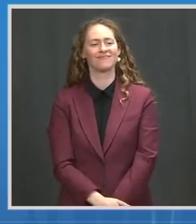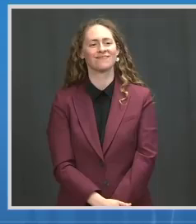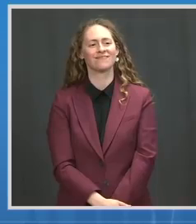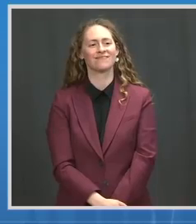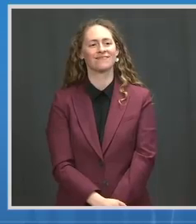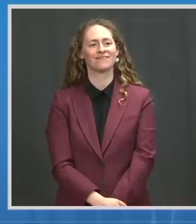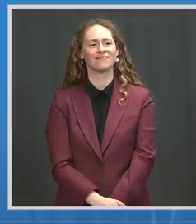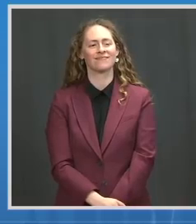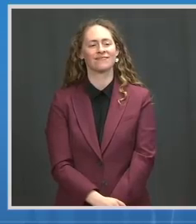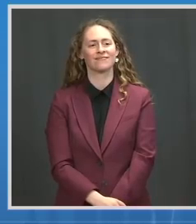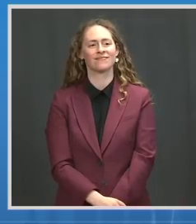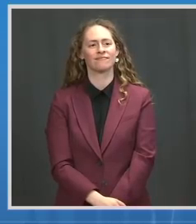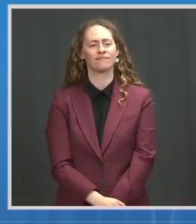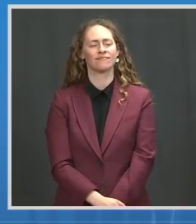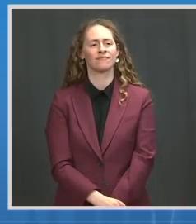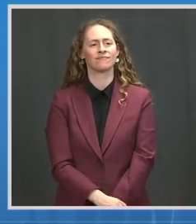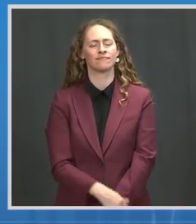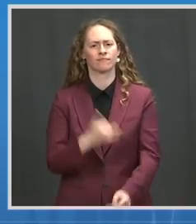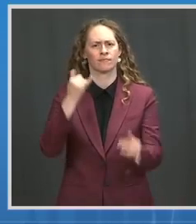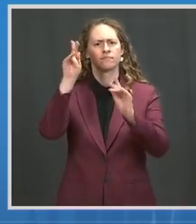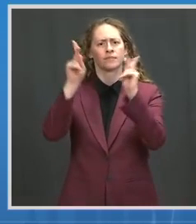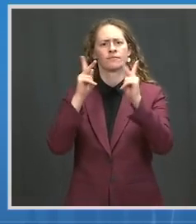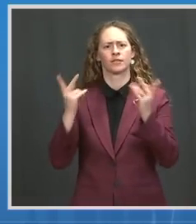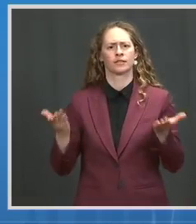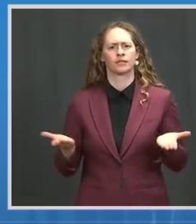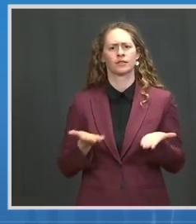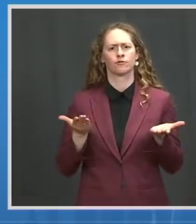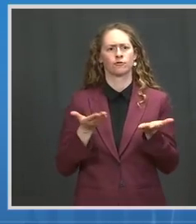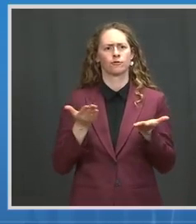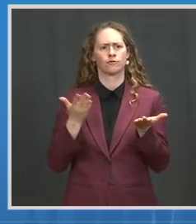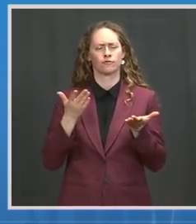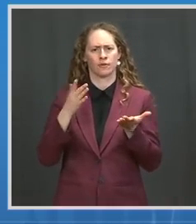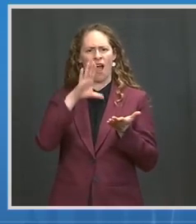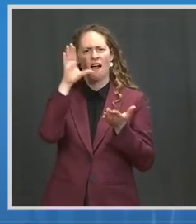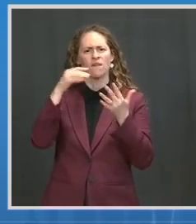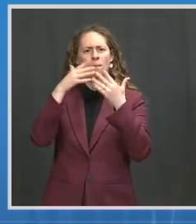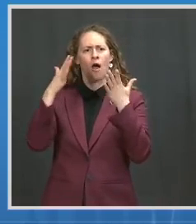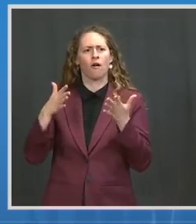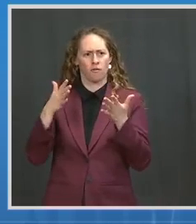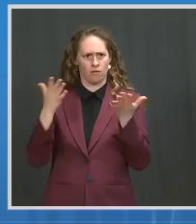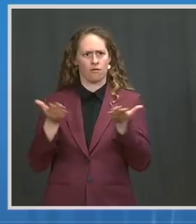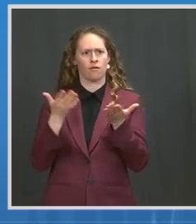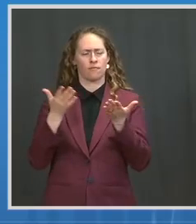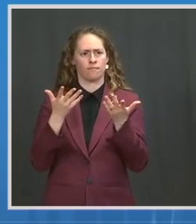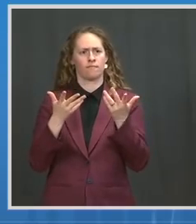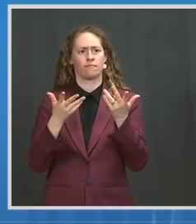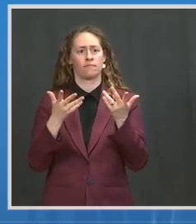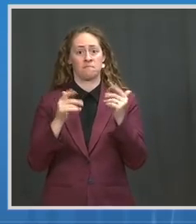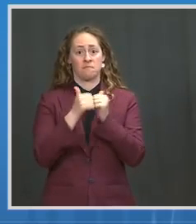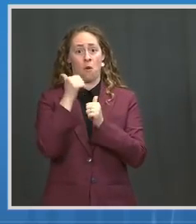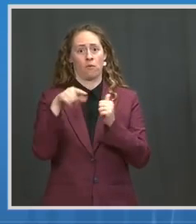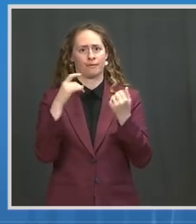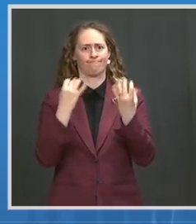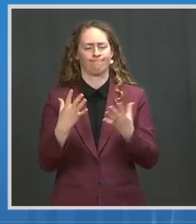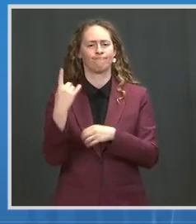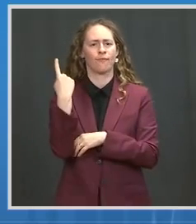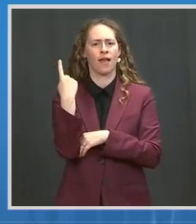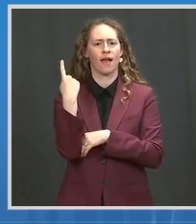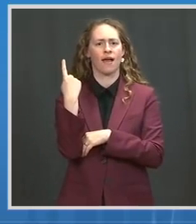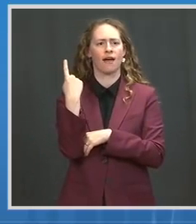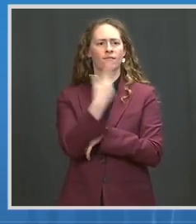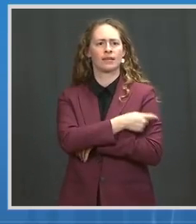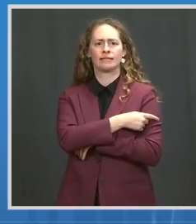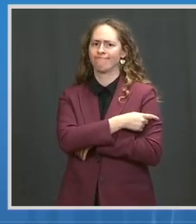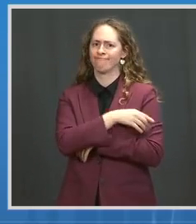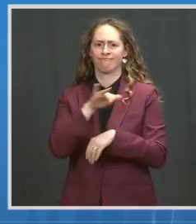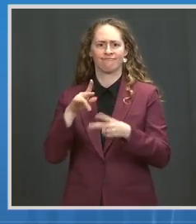that have received just on one vaccination shot. And I know the president rolled out, the National Month of Action. However, how is